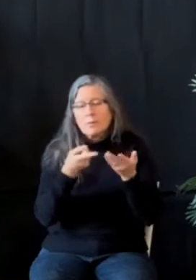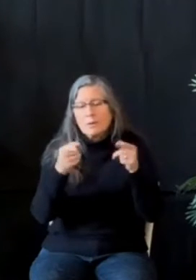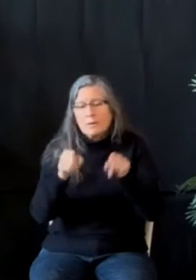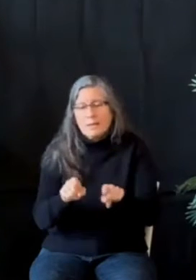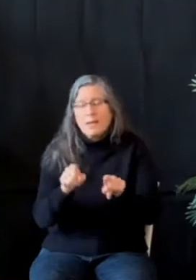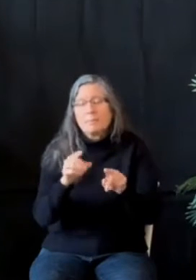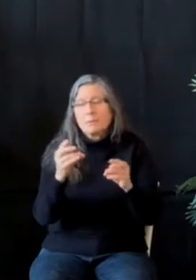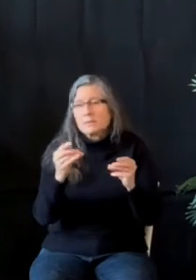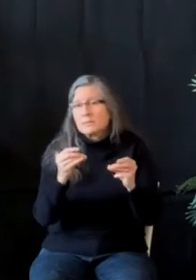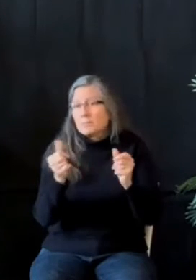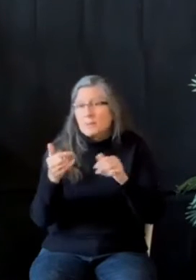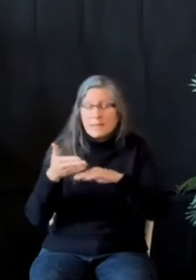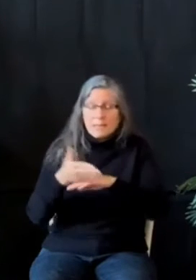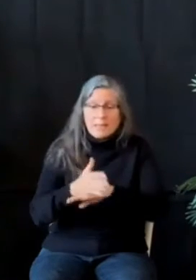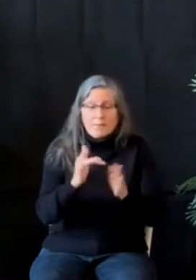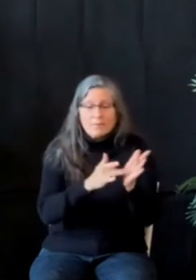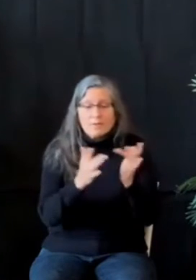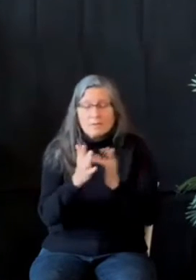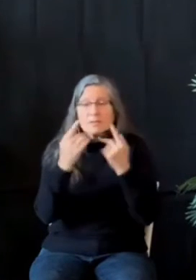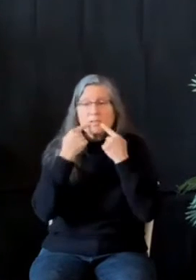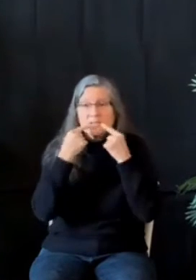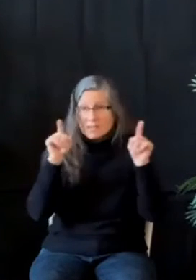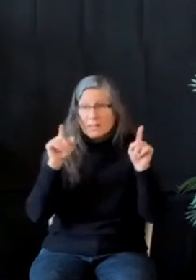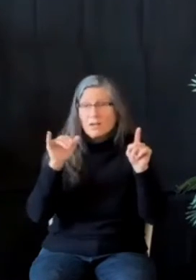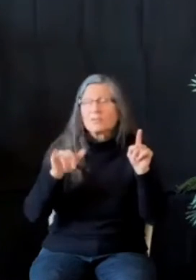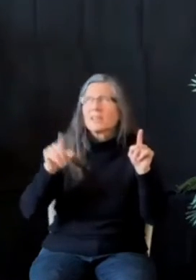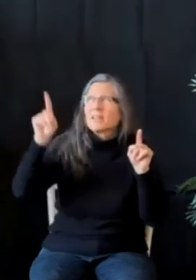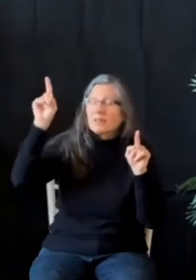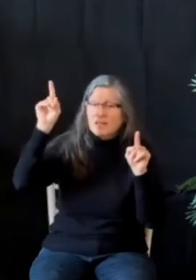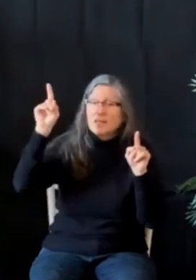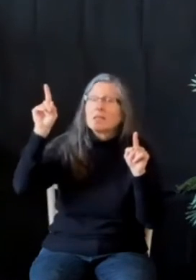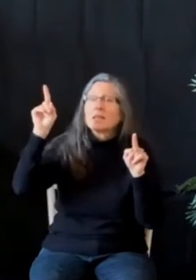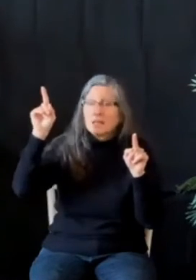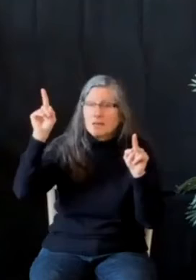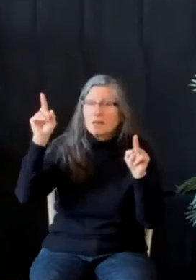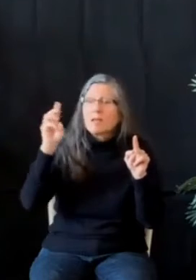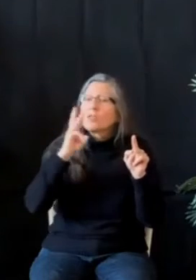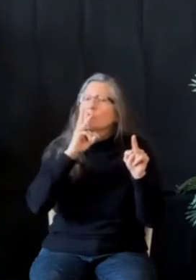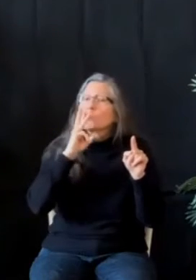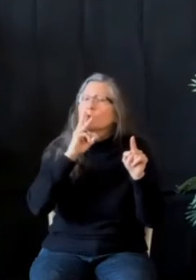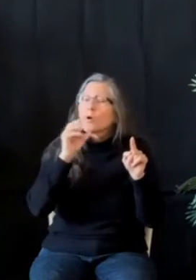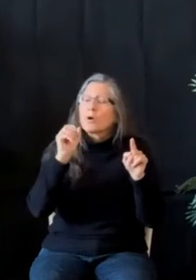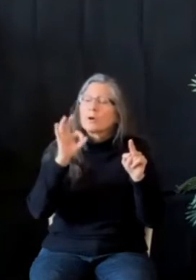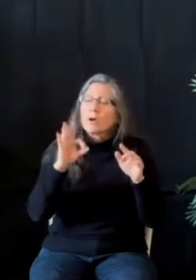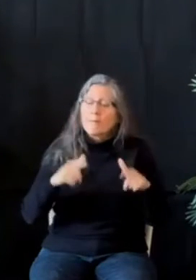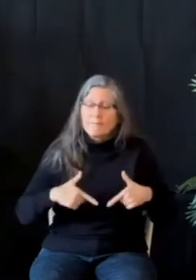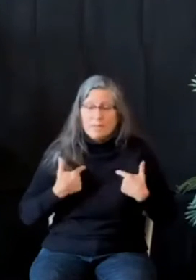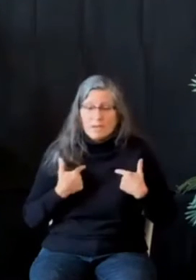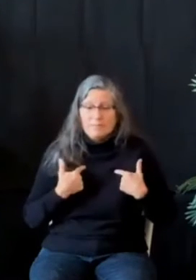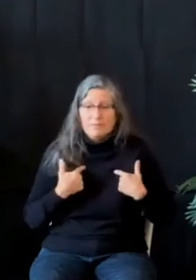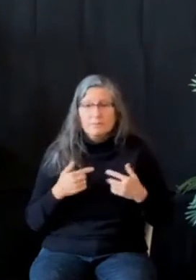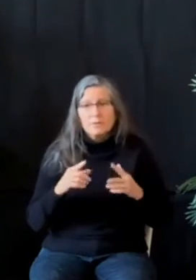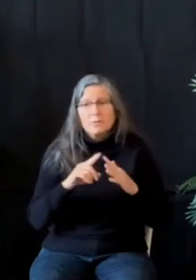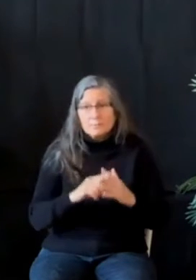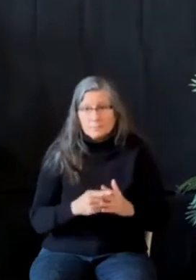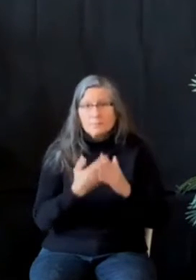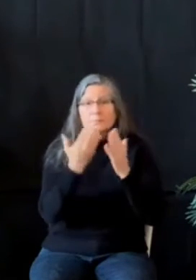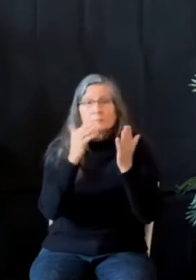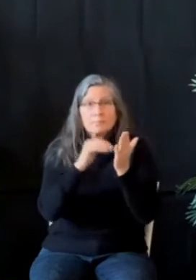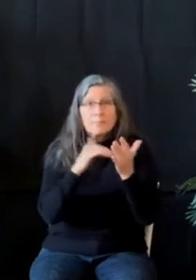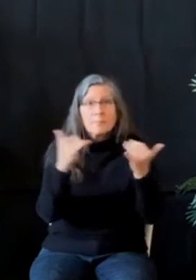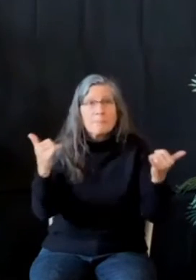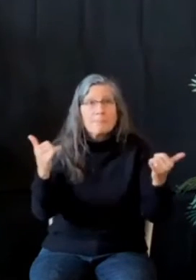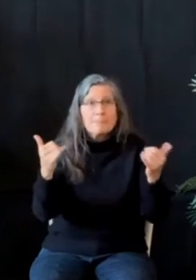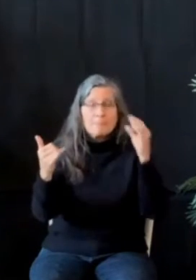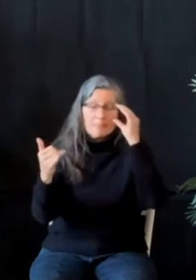here immediately after Jesus had declared that he was the water of life. Now let's pick it up, if we would, and look at